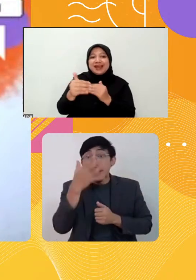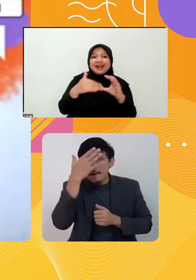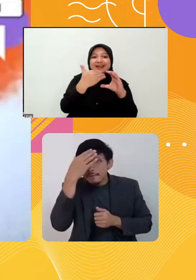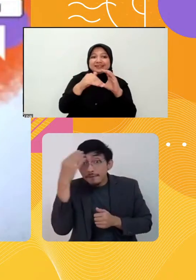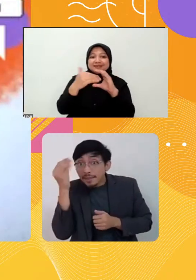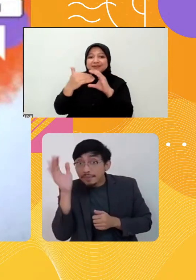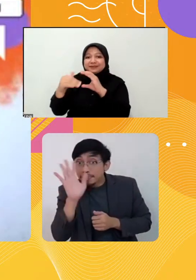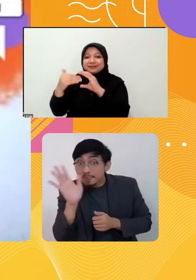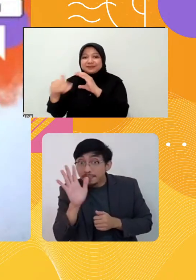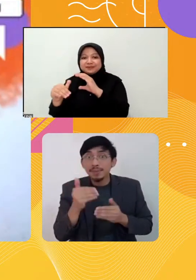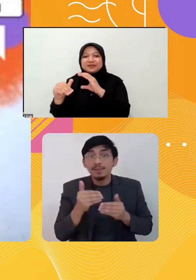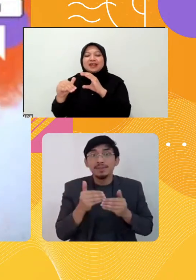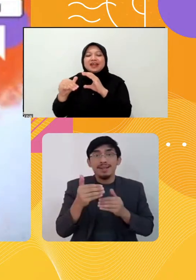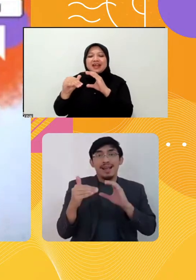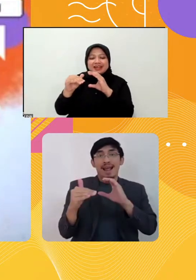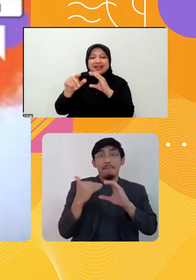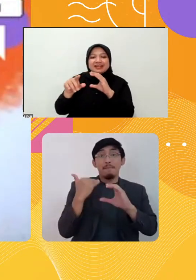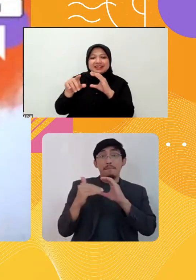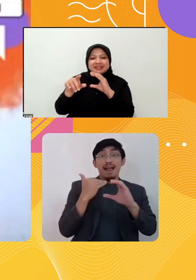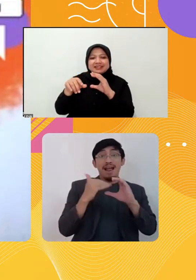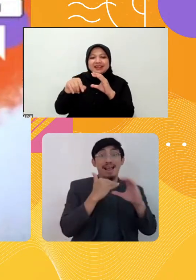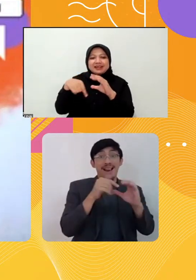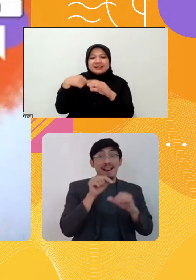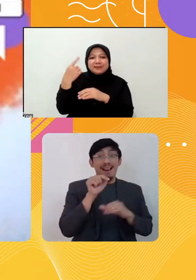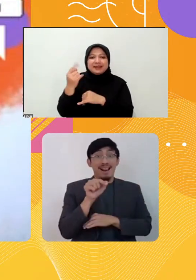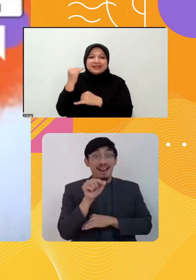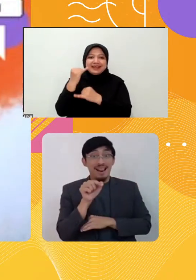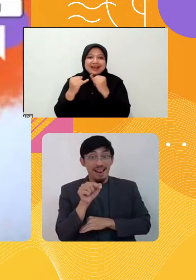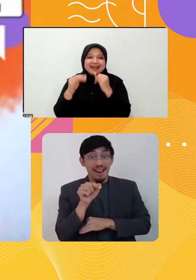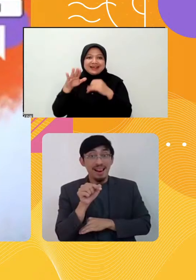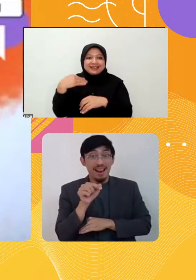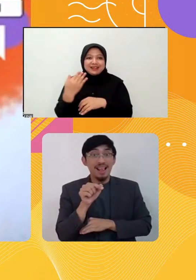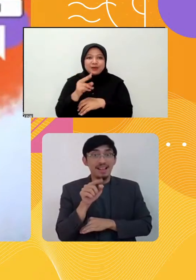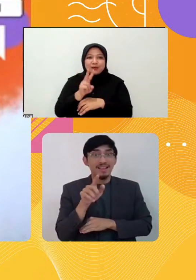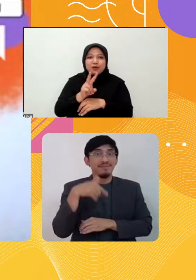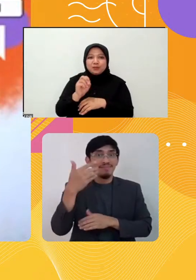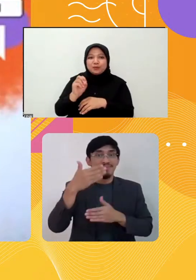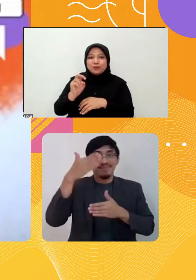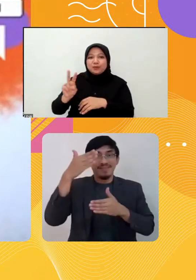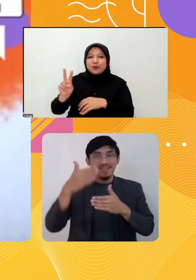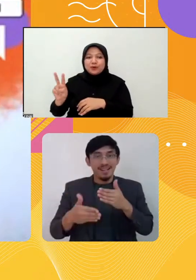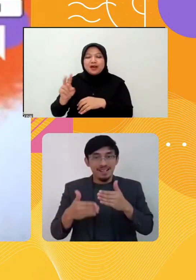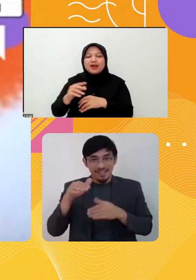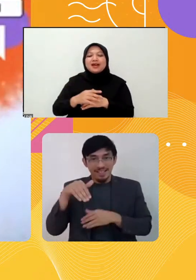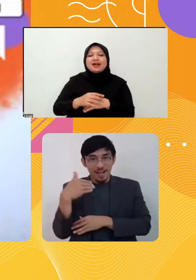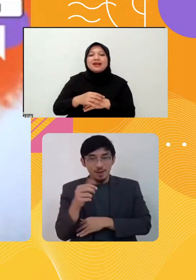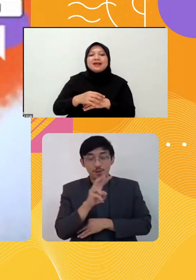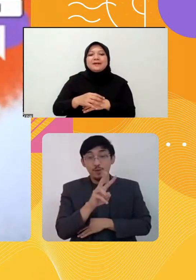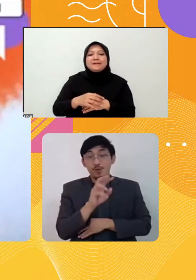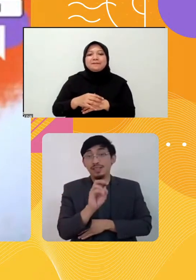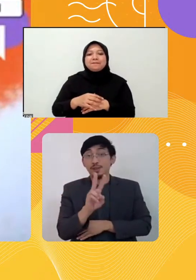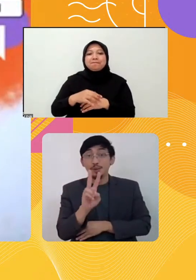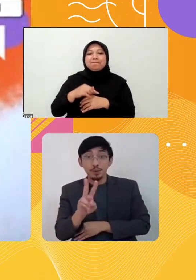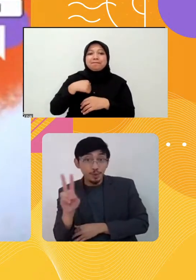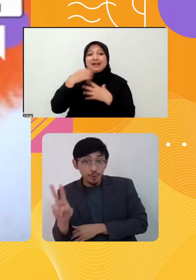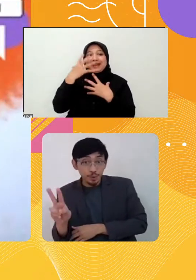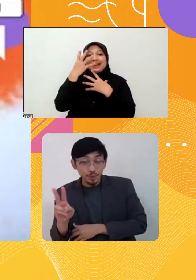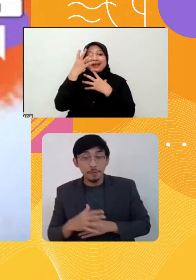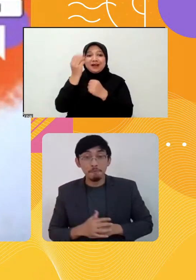year end to 2022. So hopefully this will be not the last time we